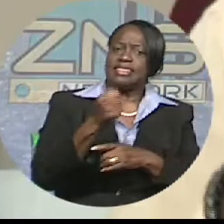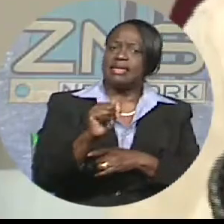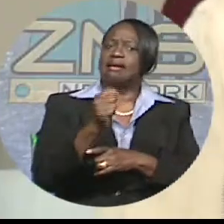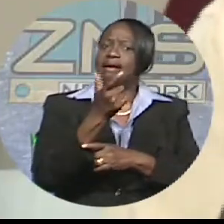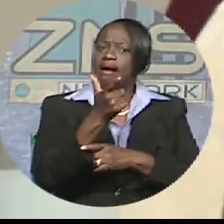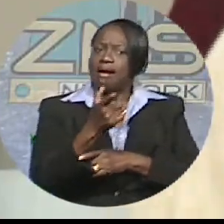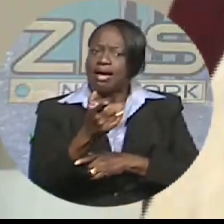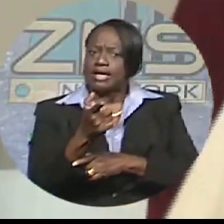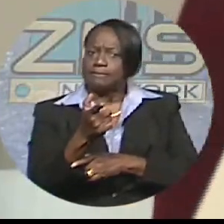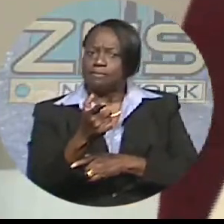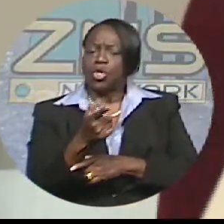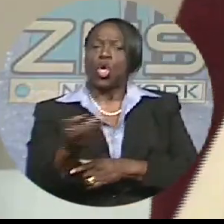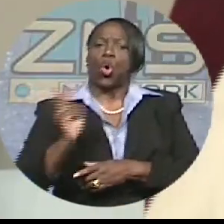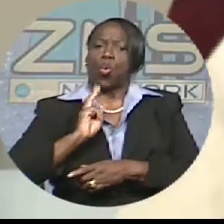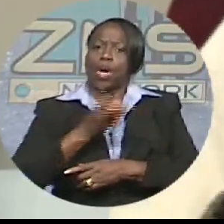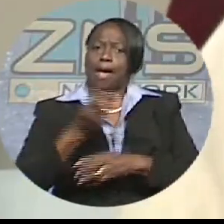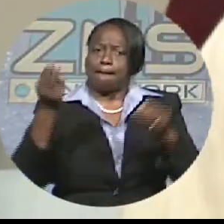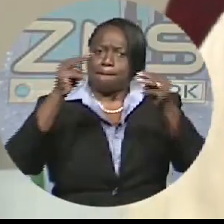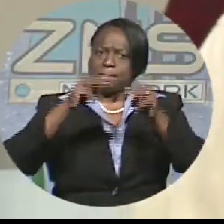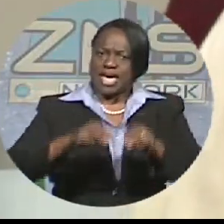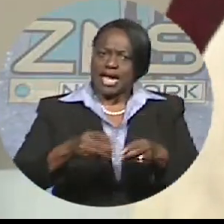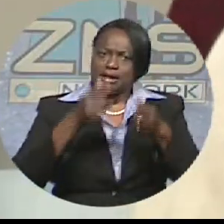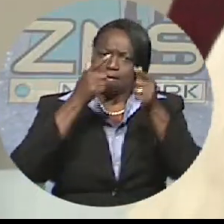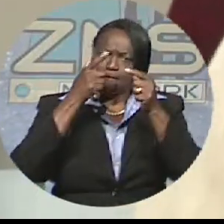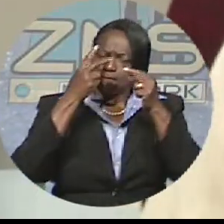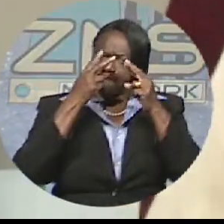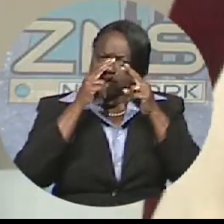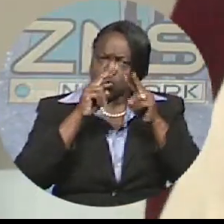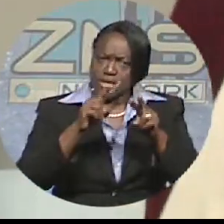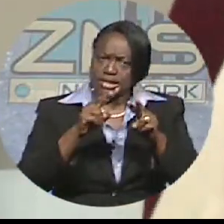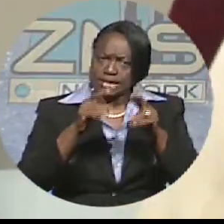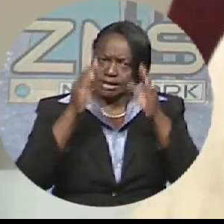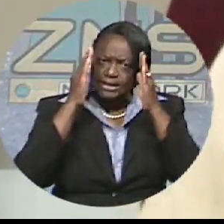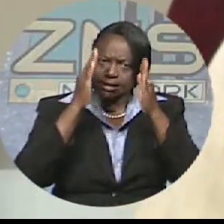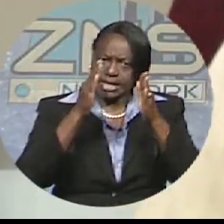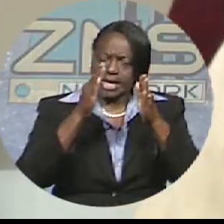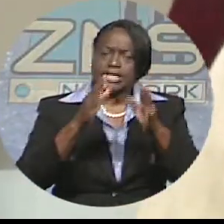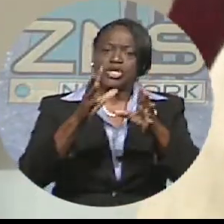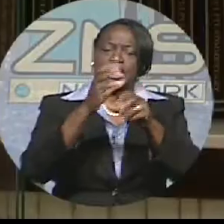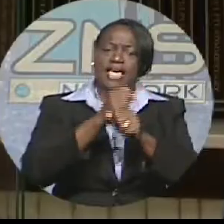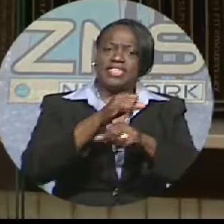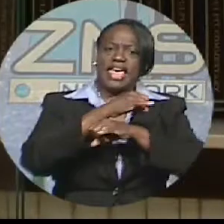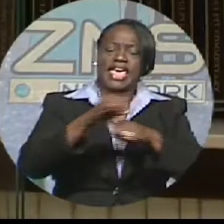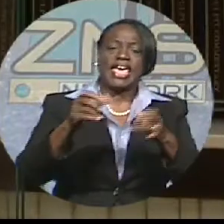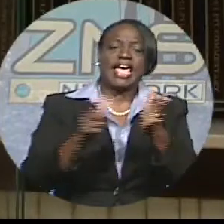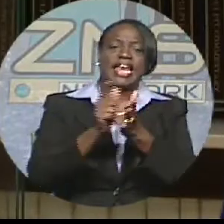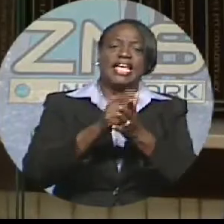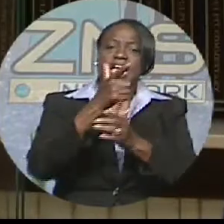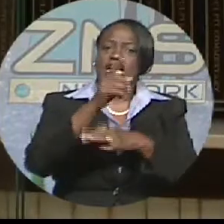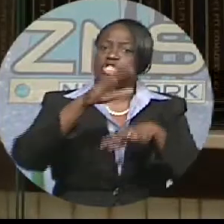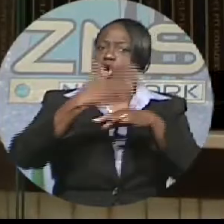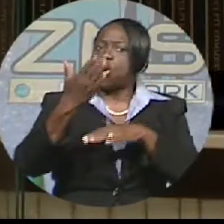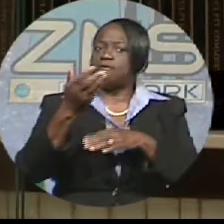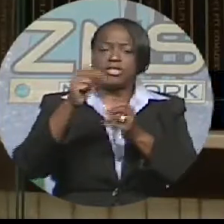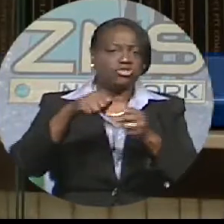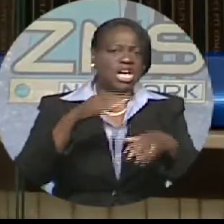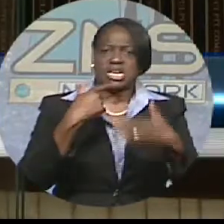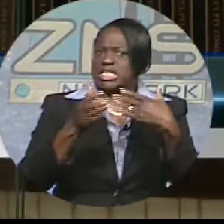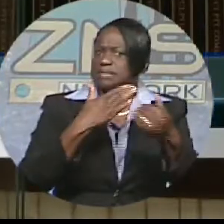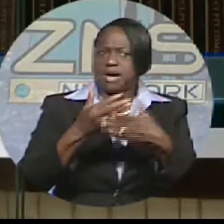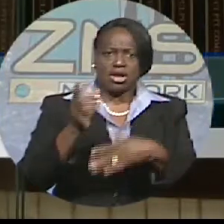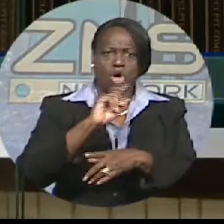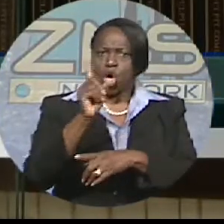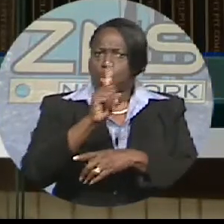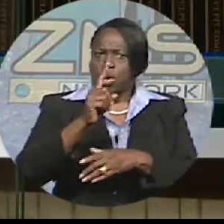Our main focus is to get these illegal guns off the street. Because no matter where you run and hide,